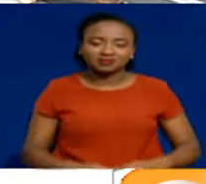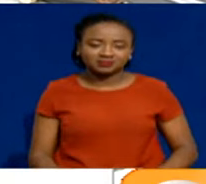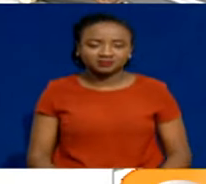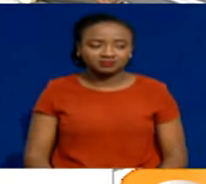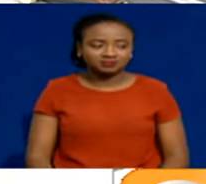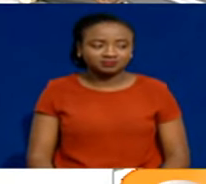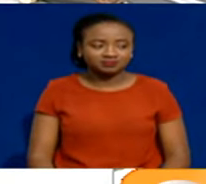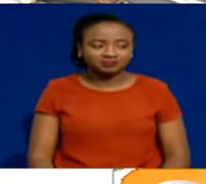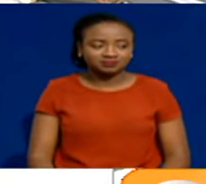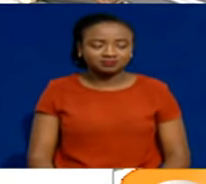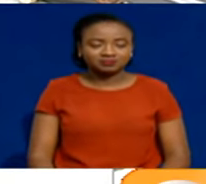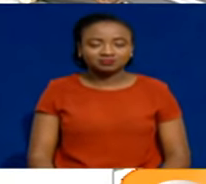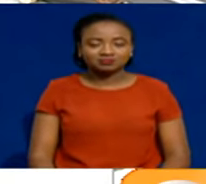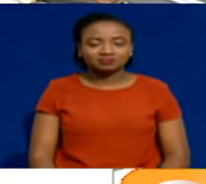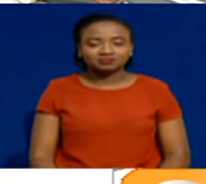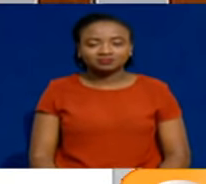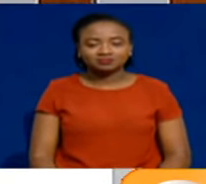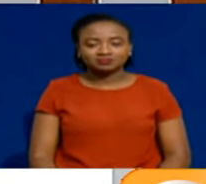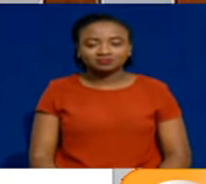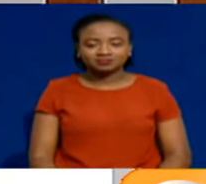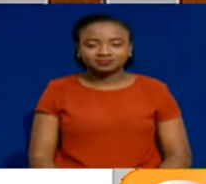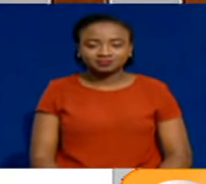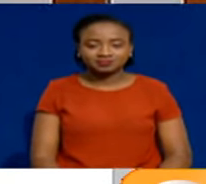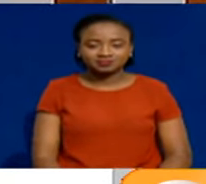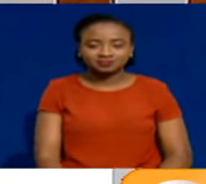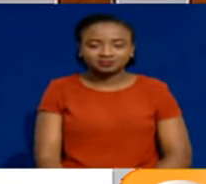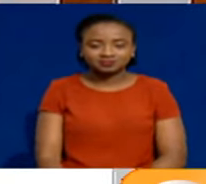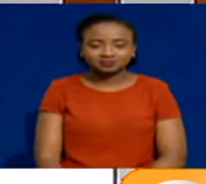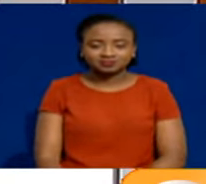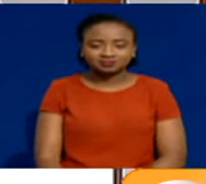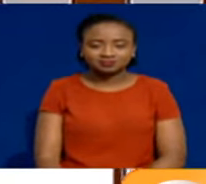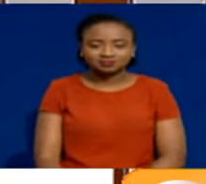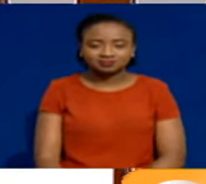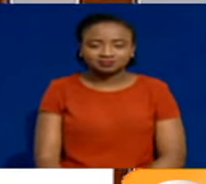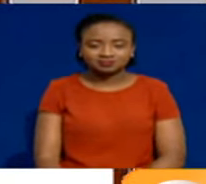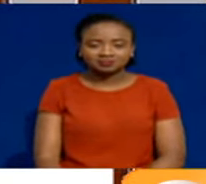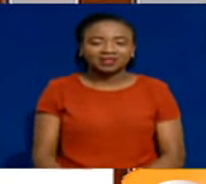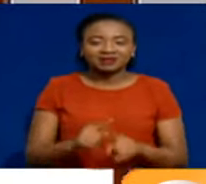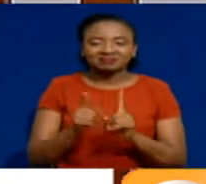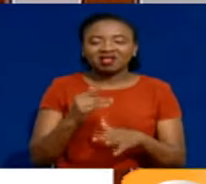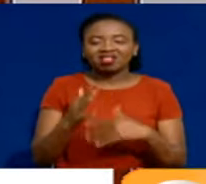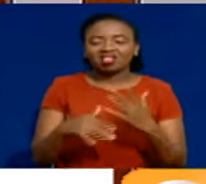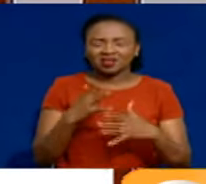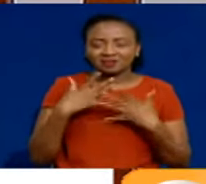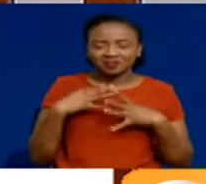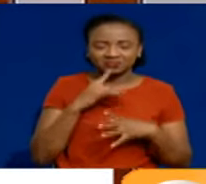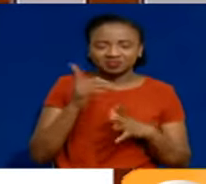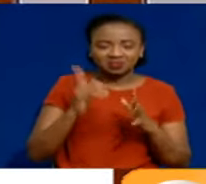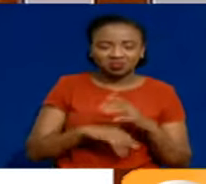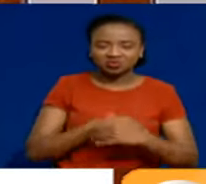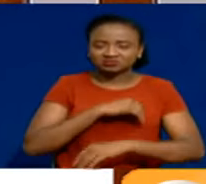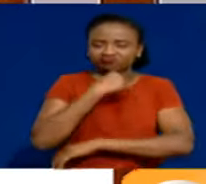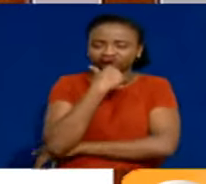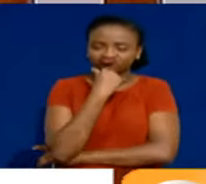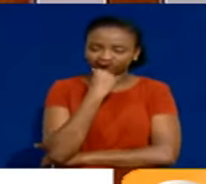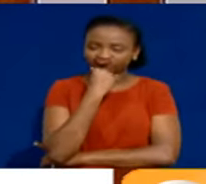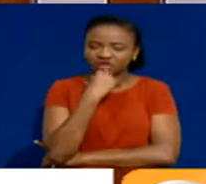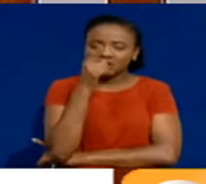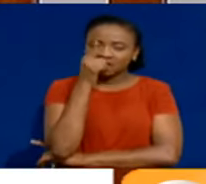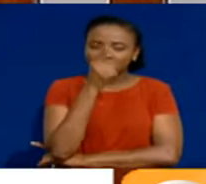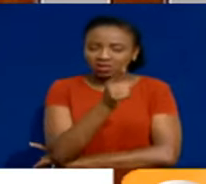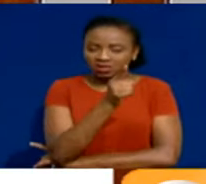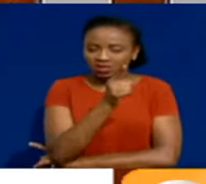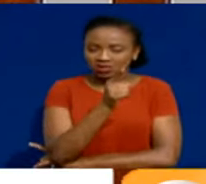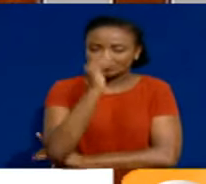believes. He was going to win. You see, it was so narrow. But then people said, how can somebody